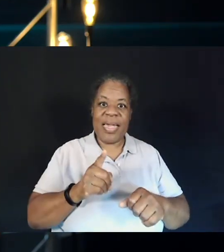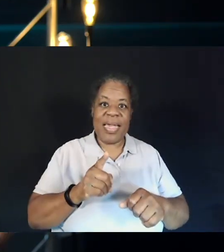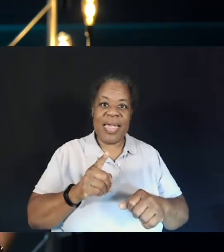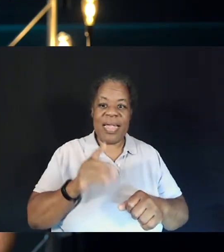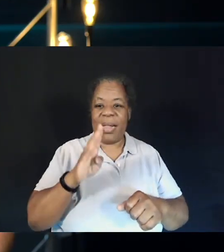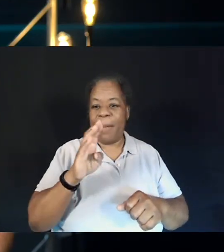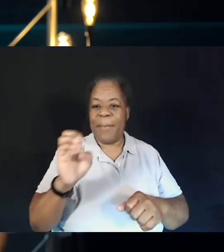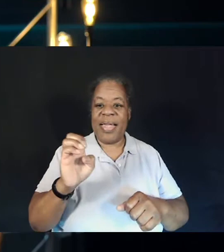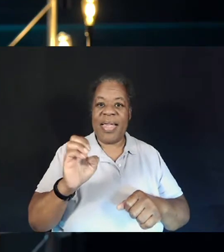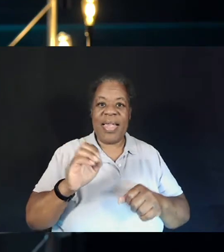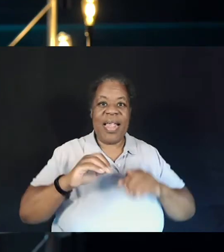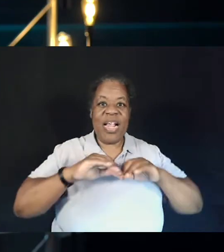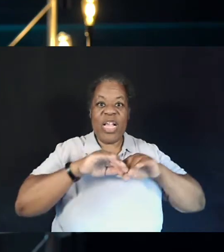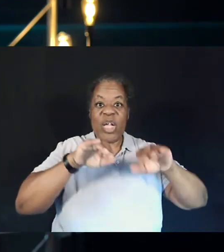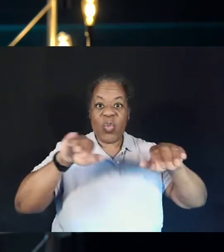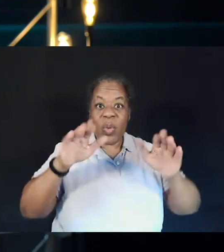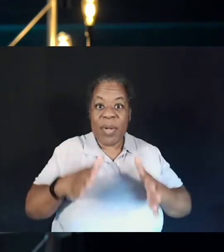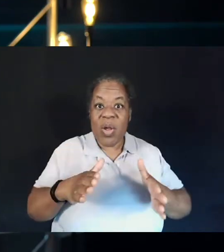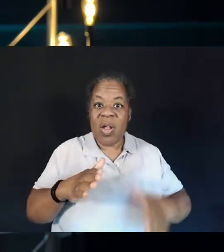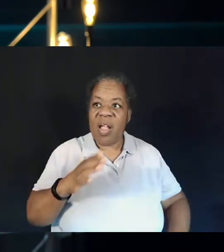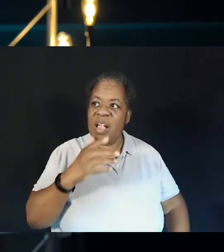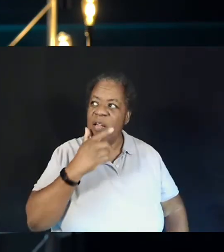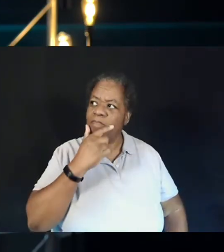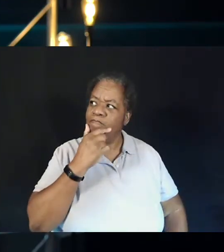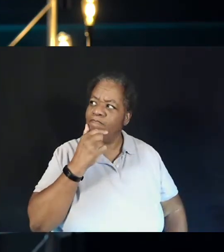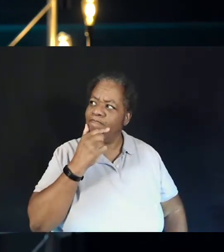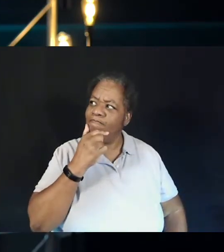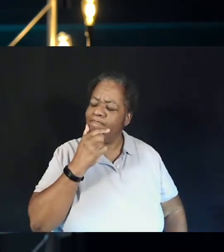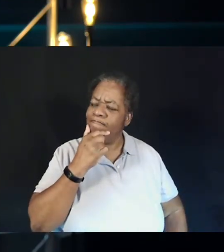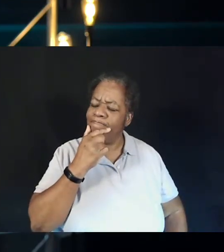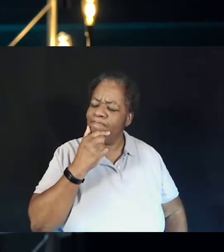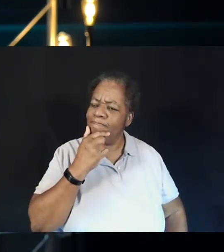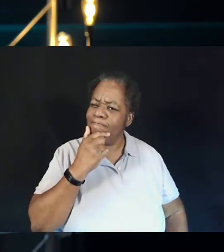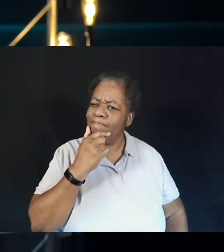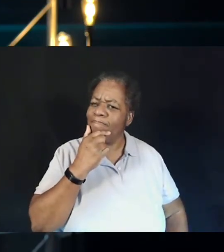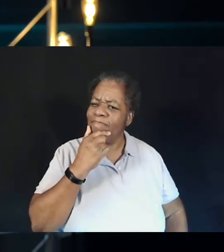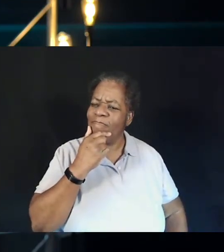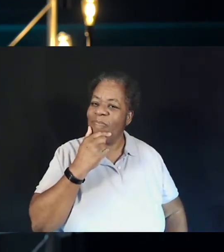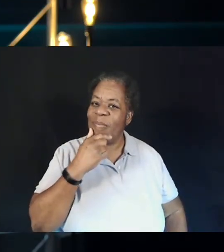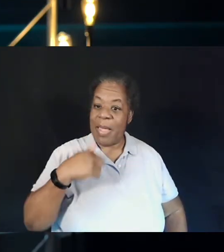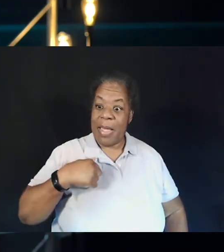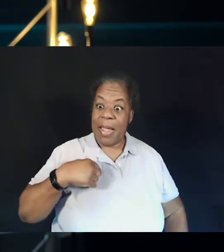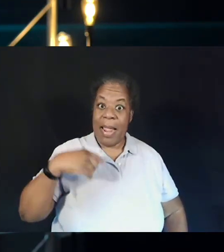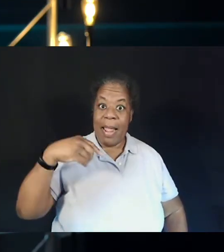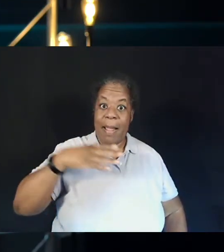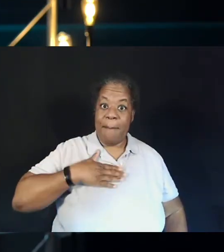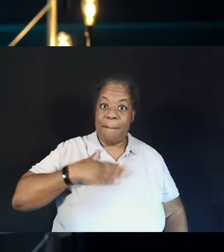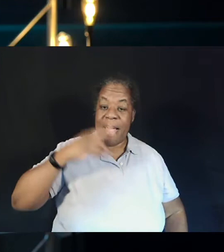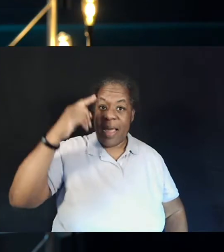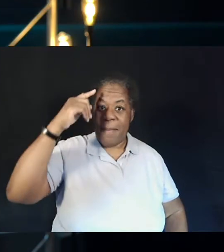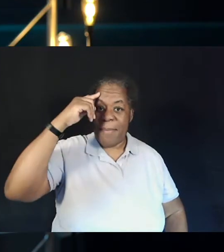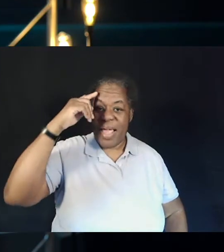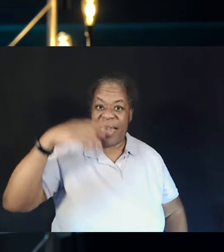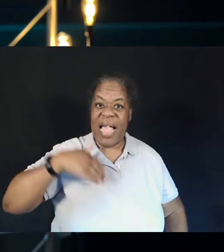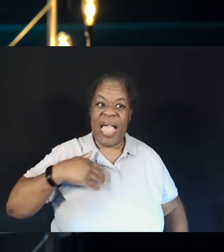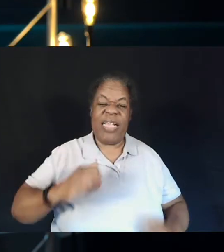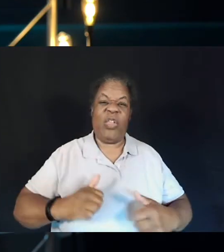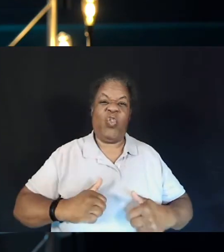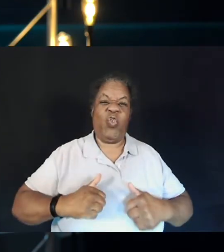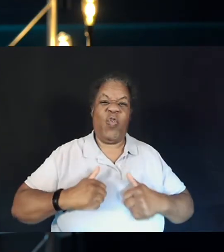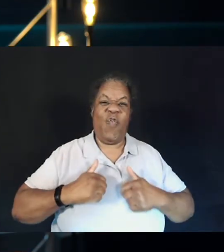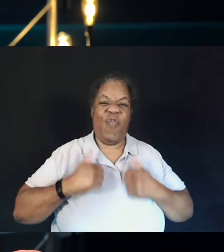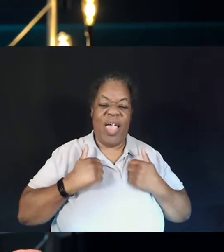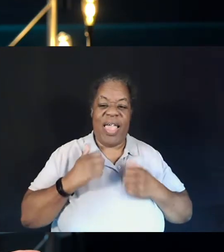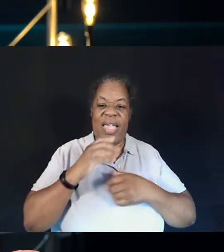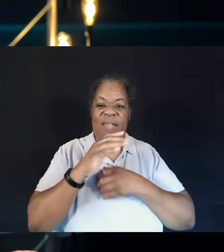I still didn't really consider myself a swimmer. I was, at least in my mind, I was a guy who had survived a year on the team.